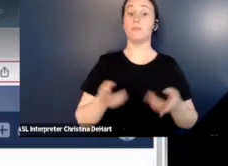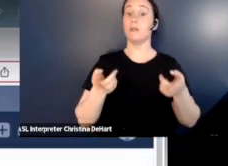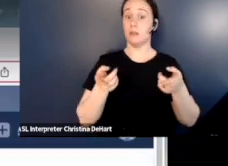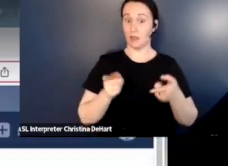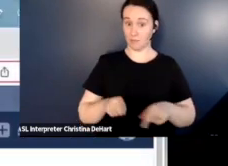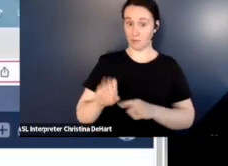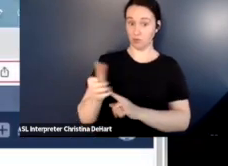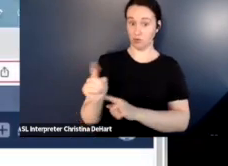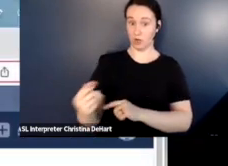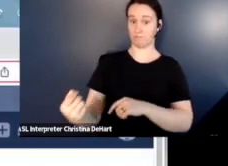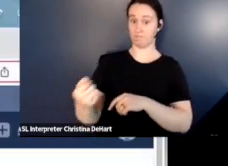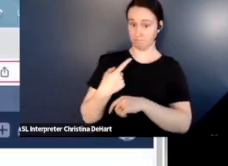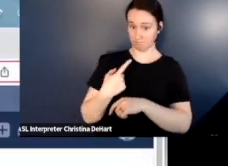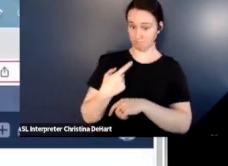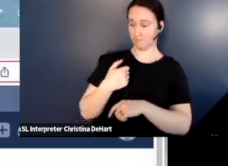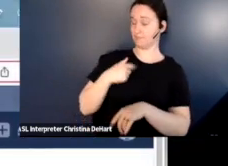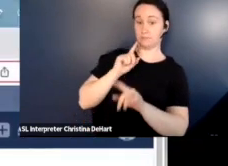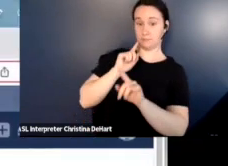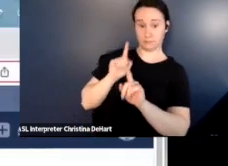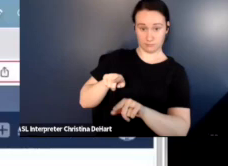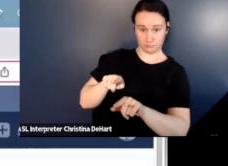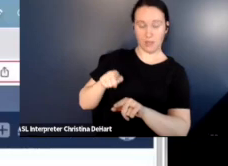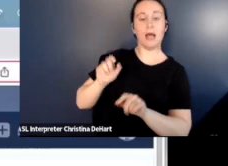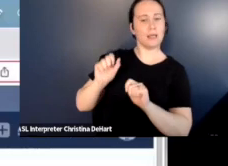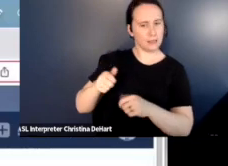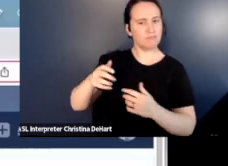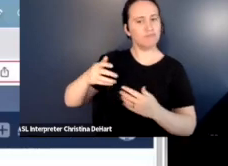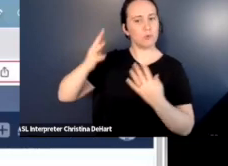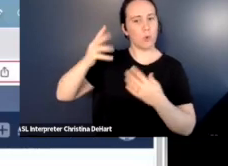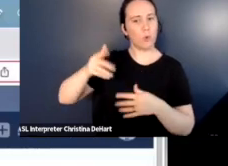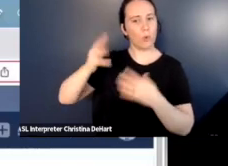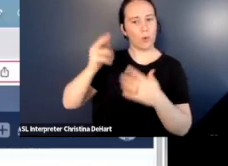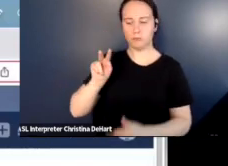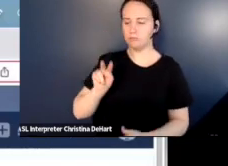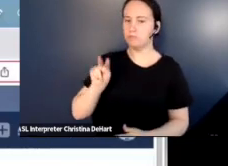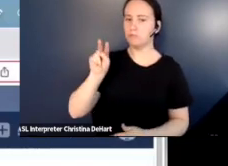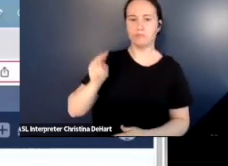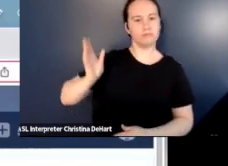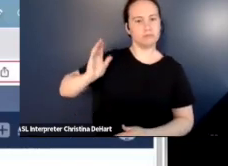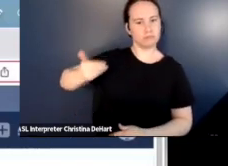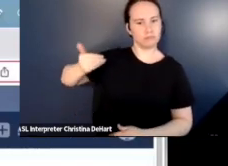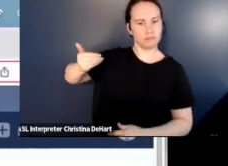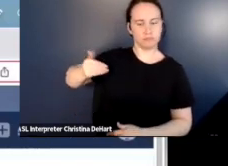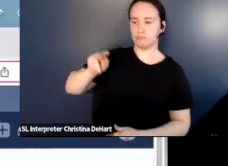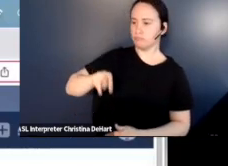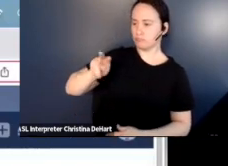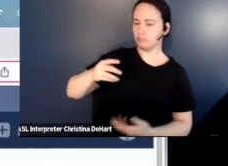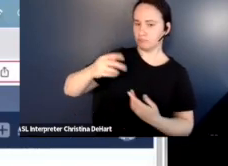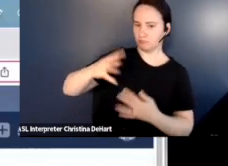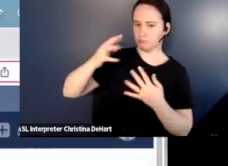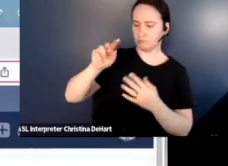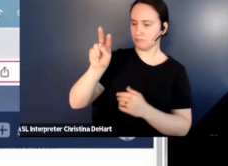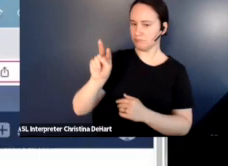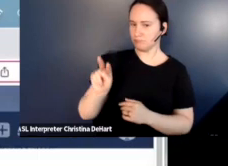When I answer a chat thread or messaging thread, I can scroll through to see anything that had been said so far, which in this